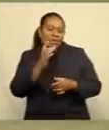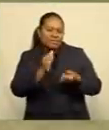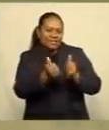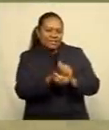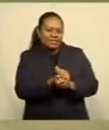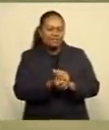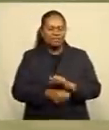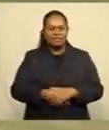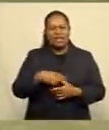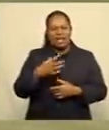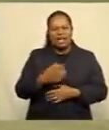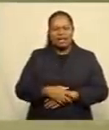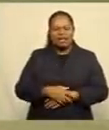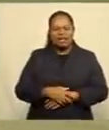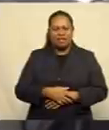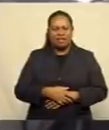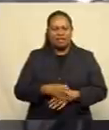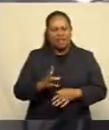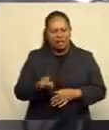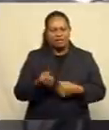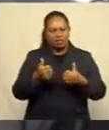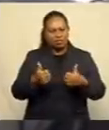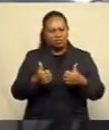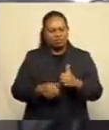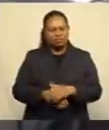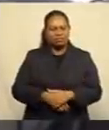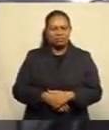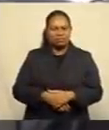its advantages. So this is one way as well to get our